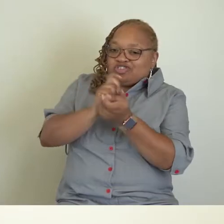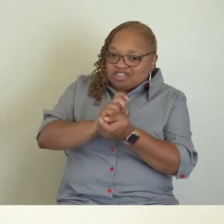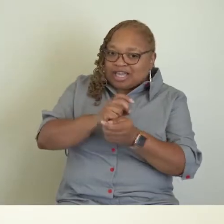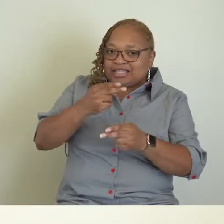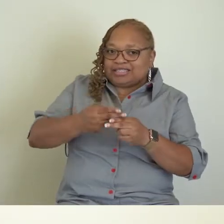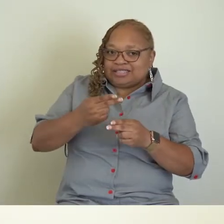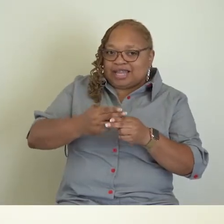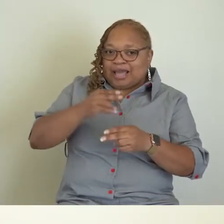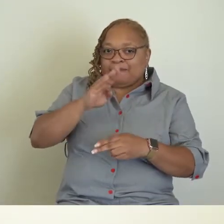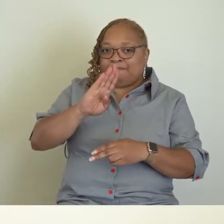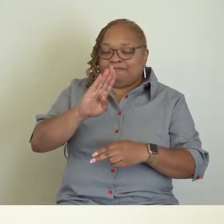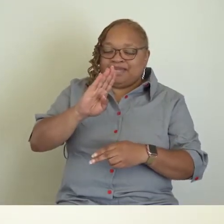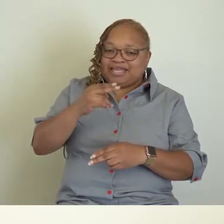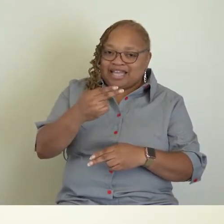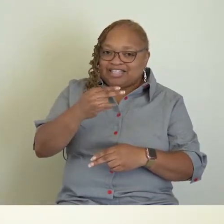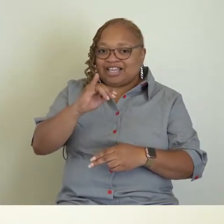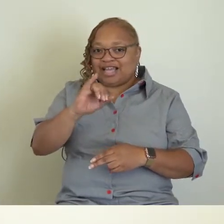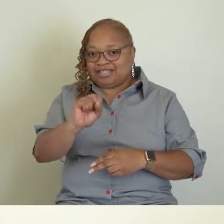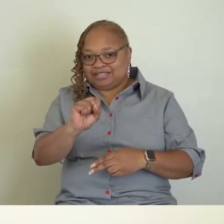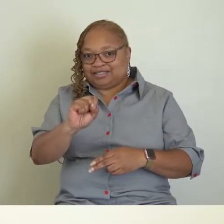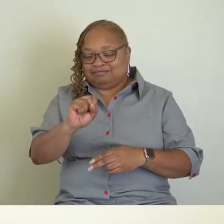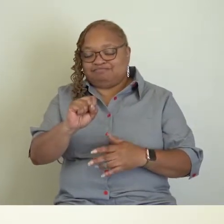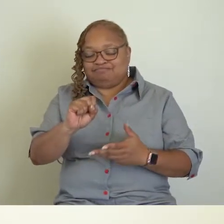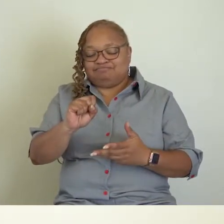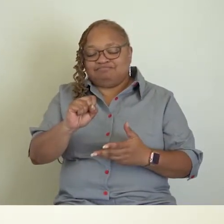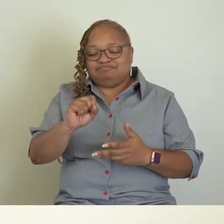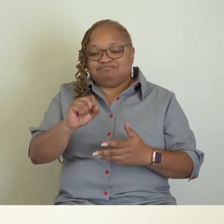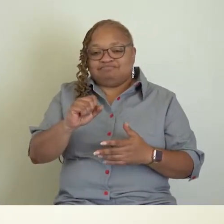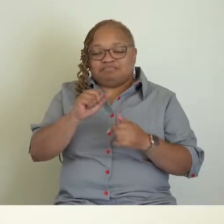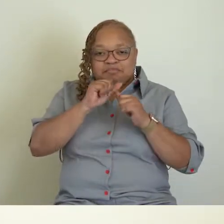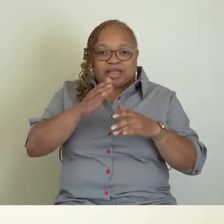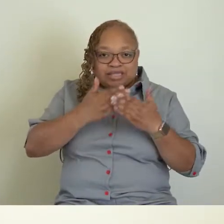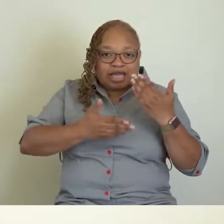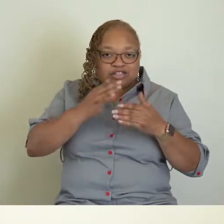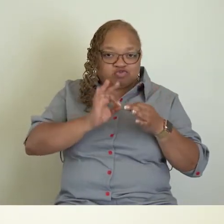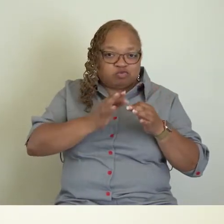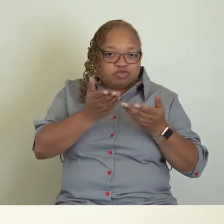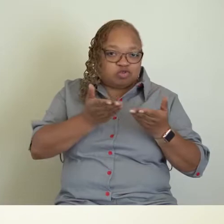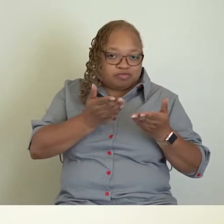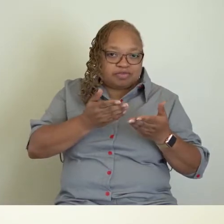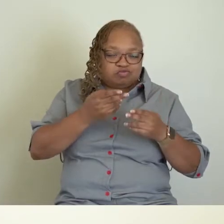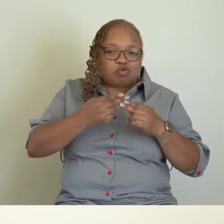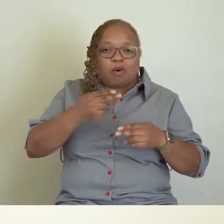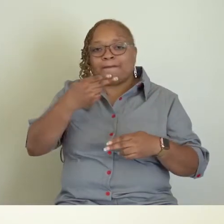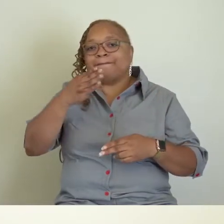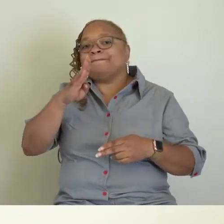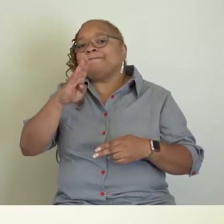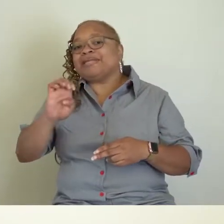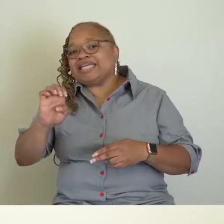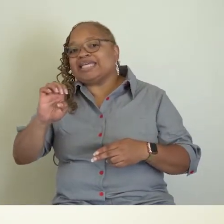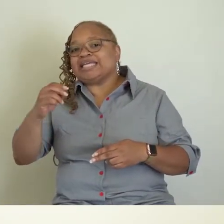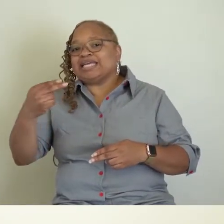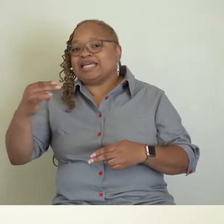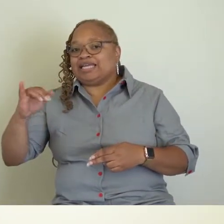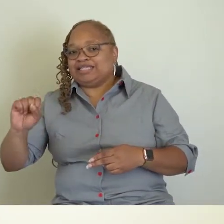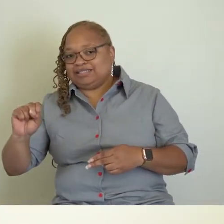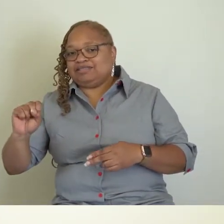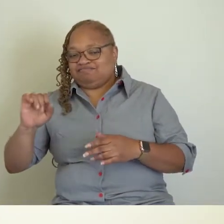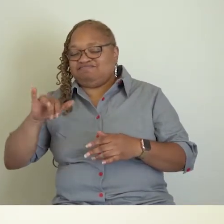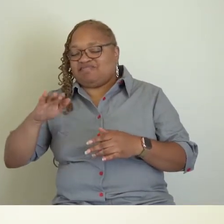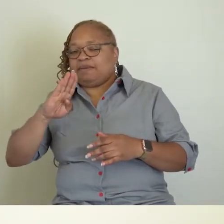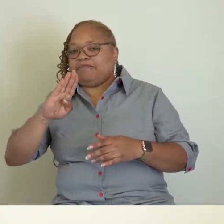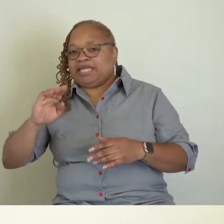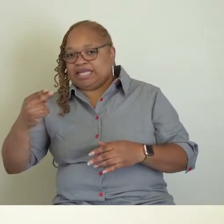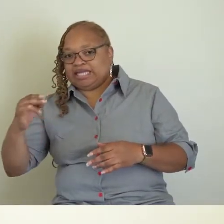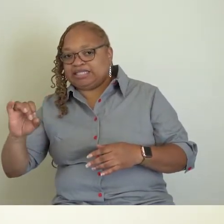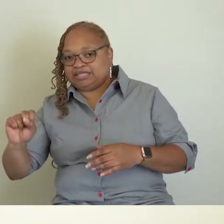to BHIS, Blessed Hands Interpreting Services, and we sometimes call it Be His. This company will empower